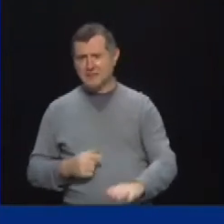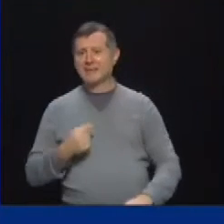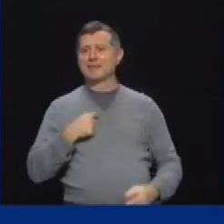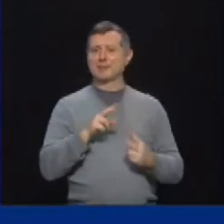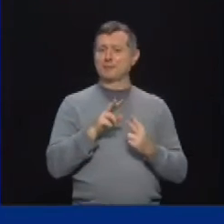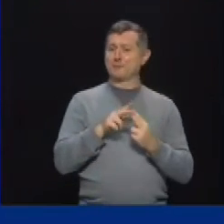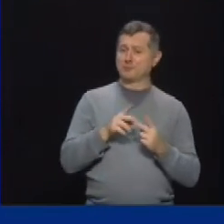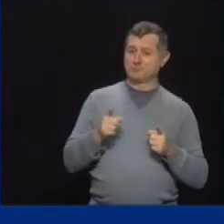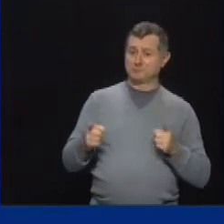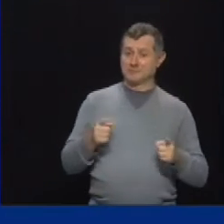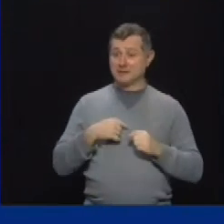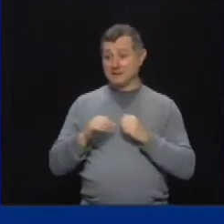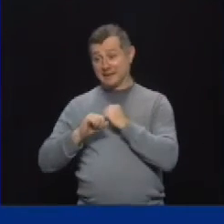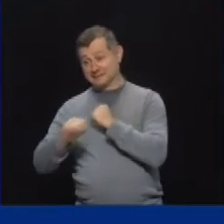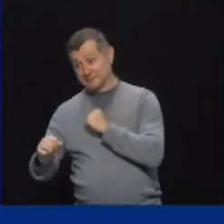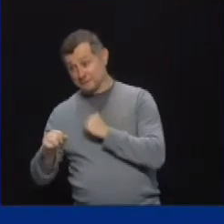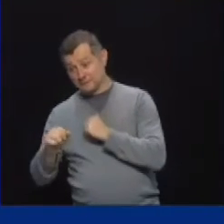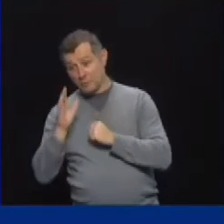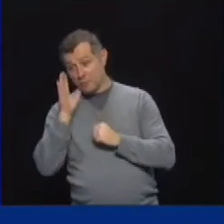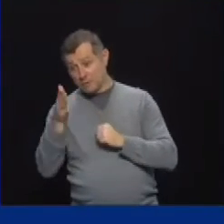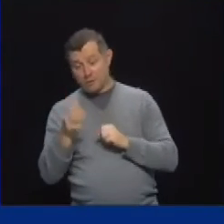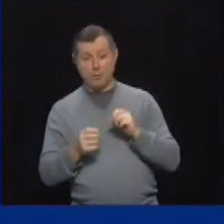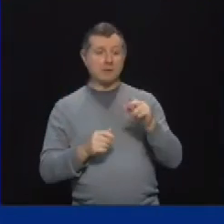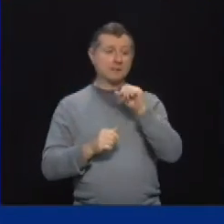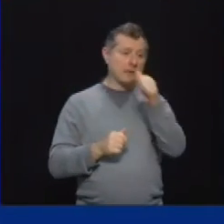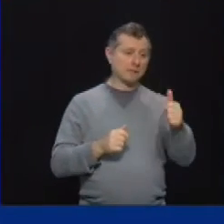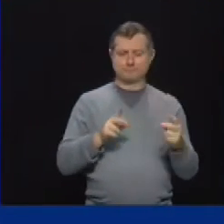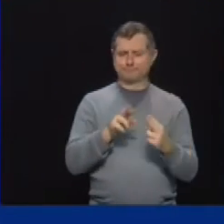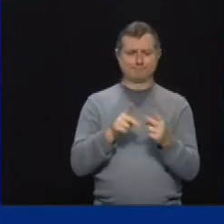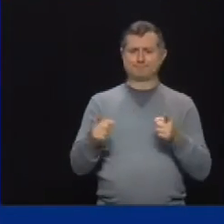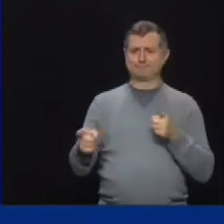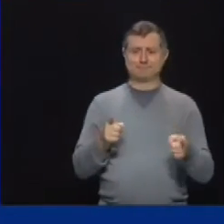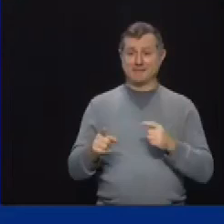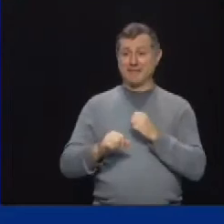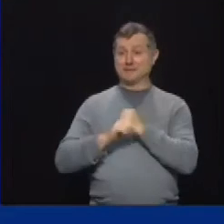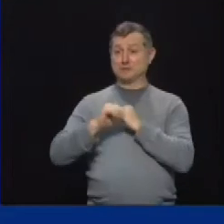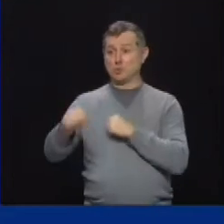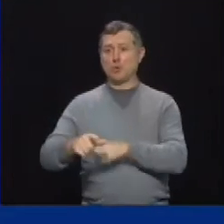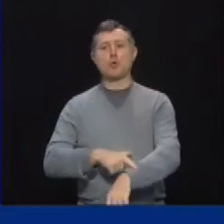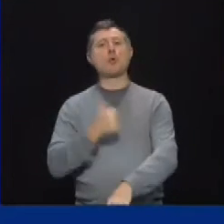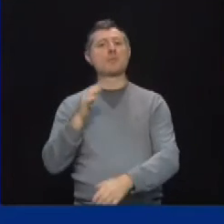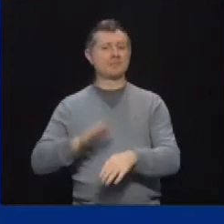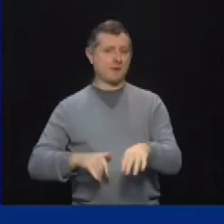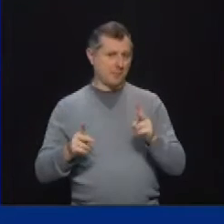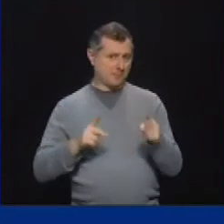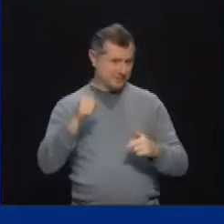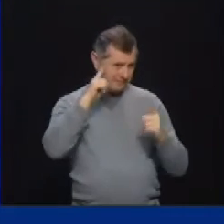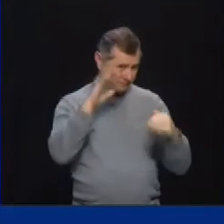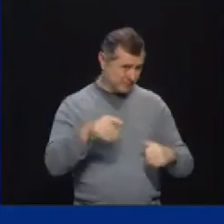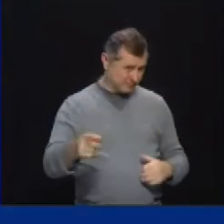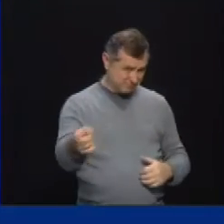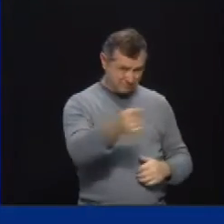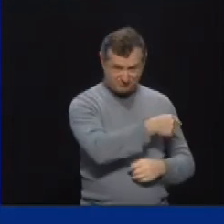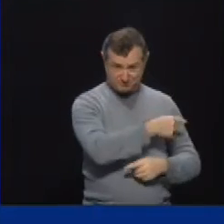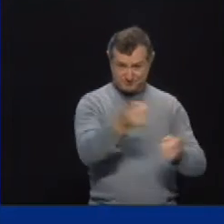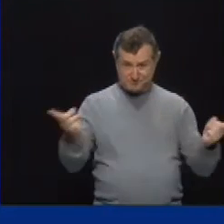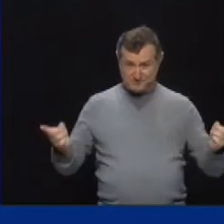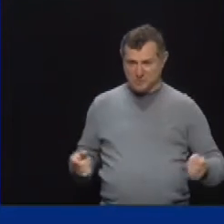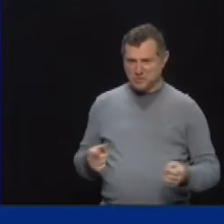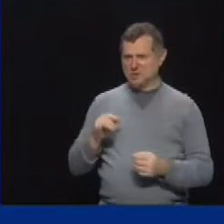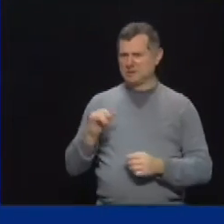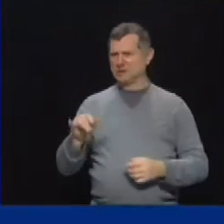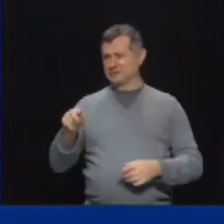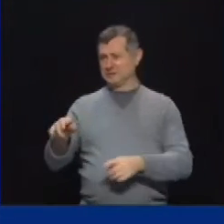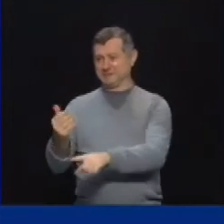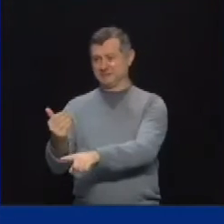not. And we extended it longer than anyone expected. You know, we have one of the longest extensions in the country of January 15th. That was one of the few